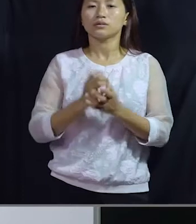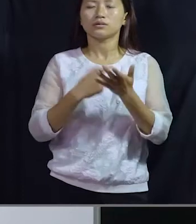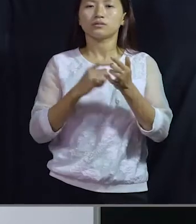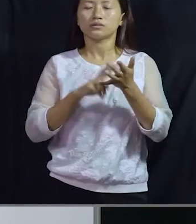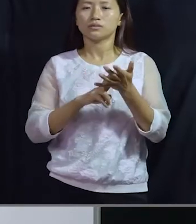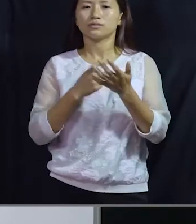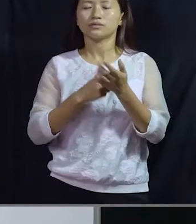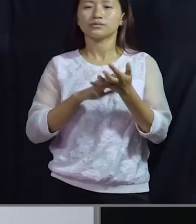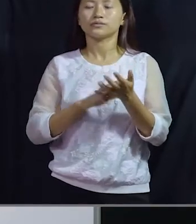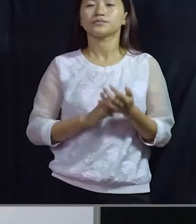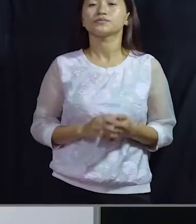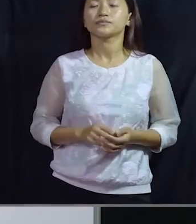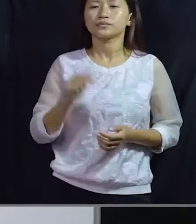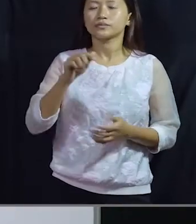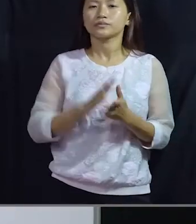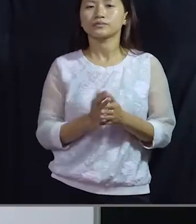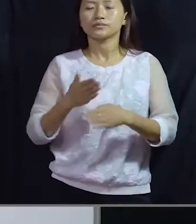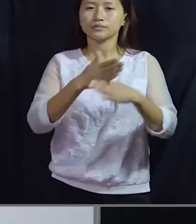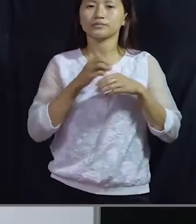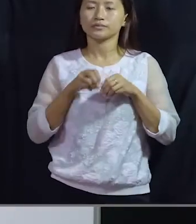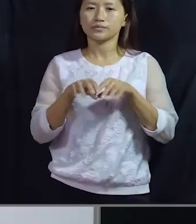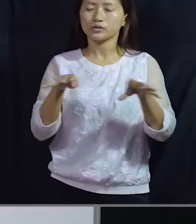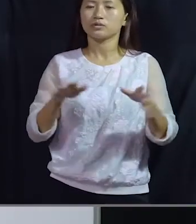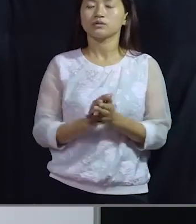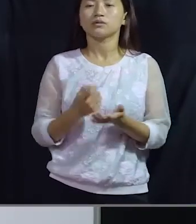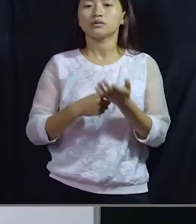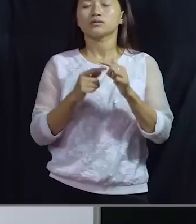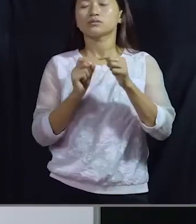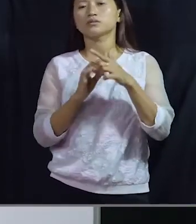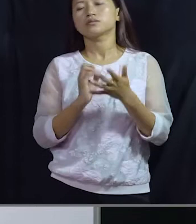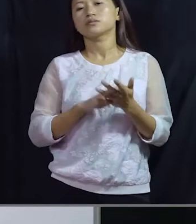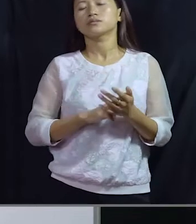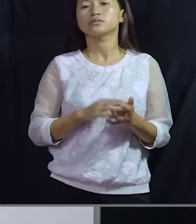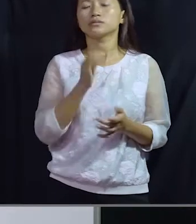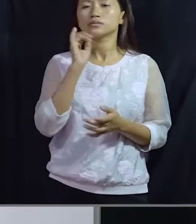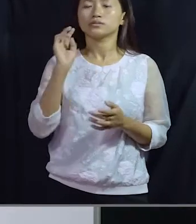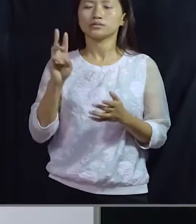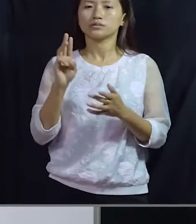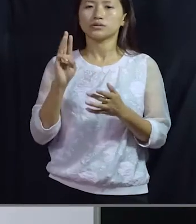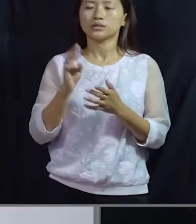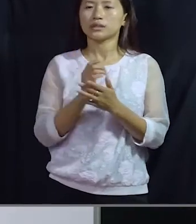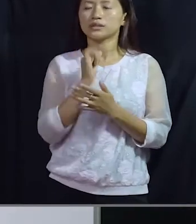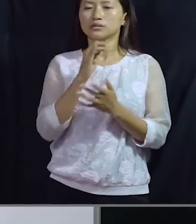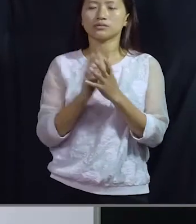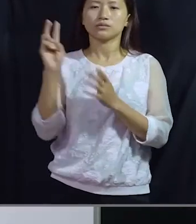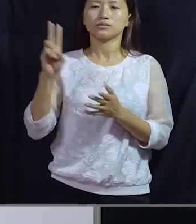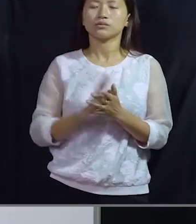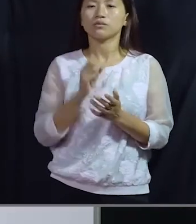accumulation. Therefore, this is also distributed in the ratio of 3:2 between the old partners. That